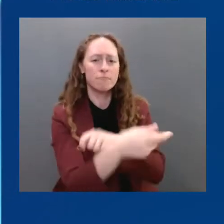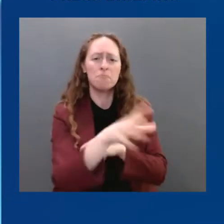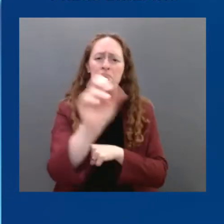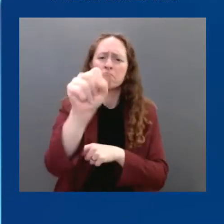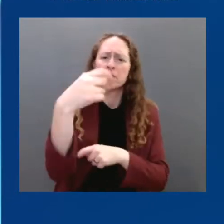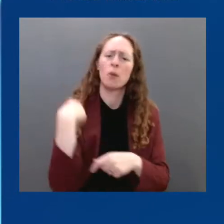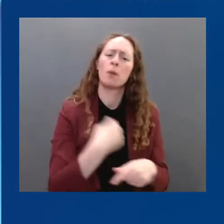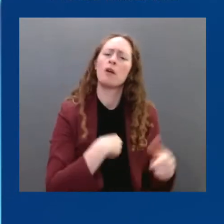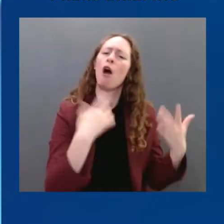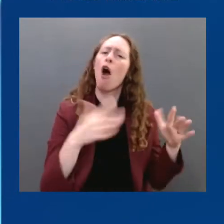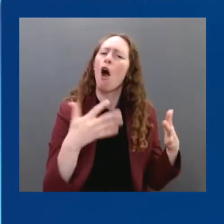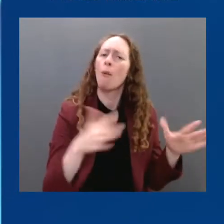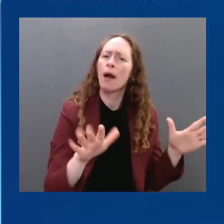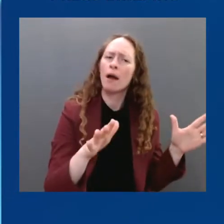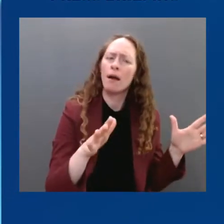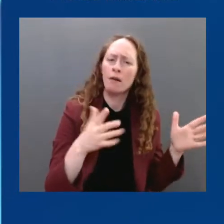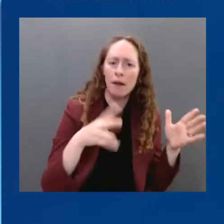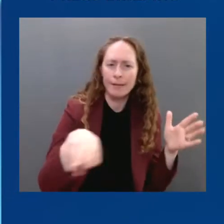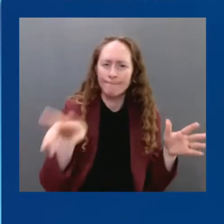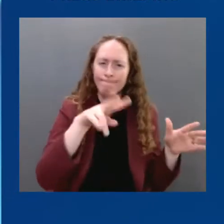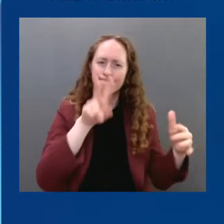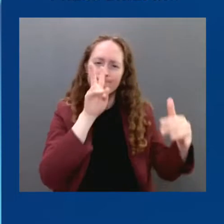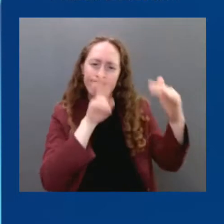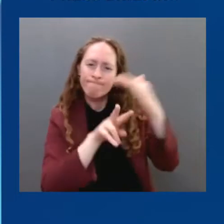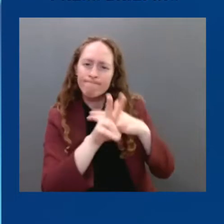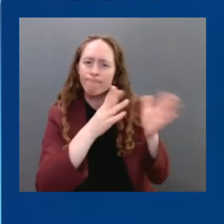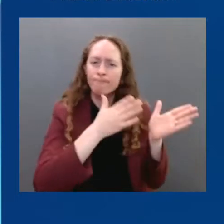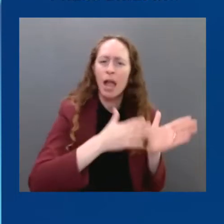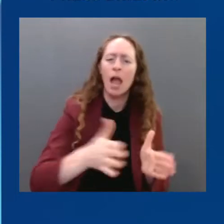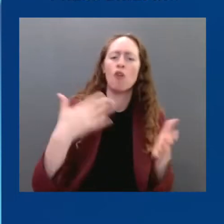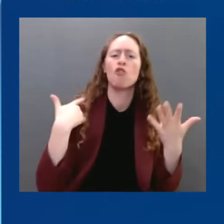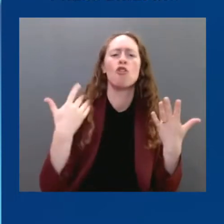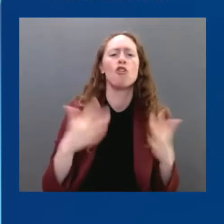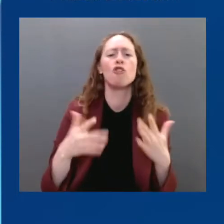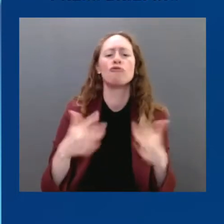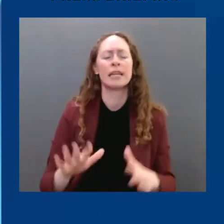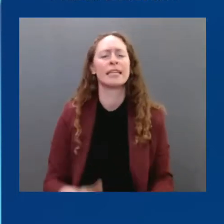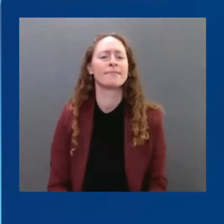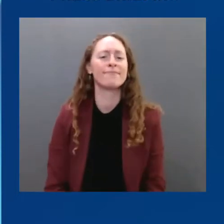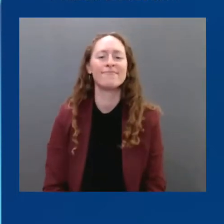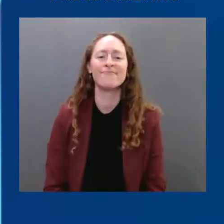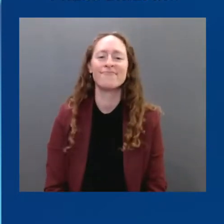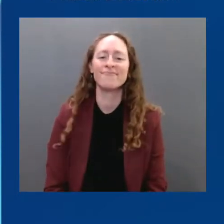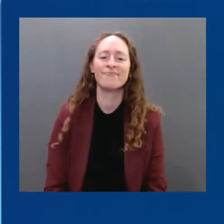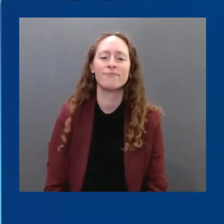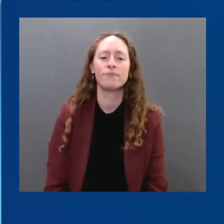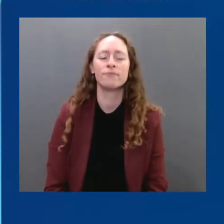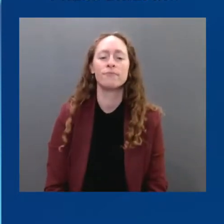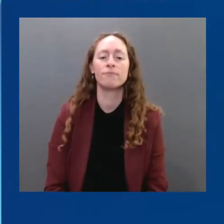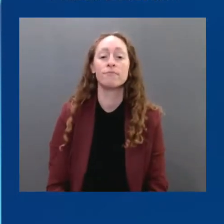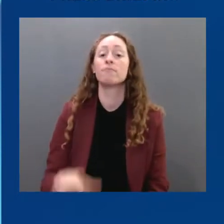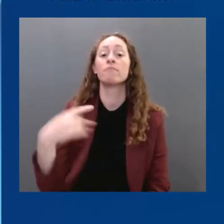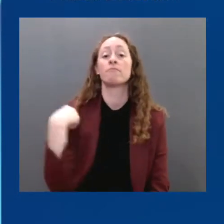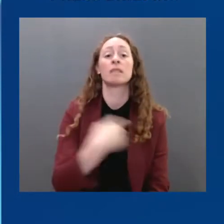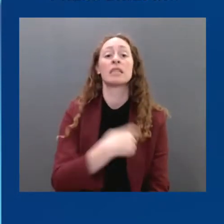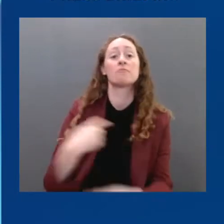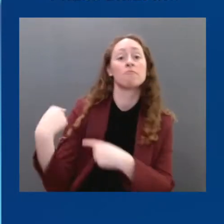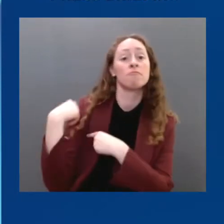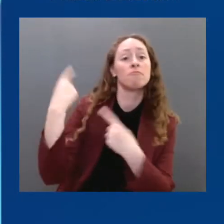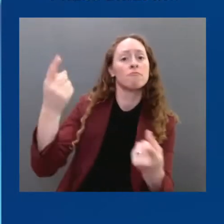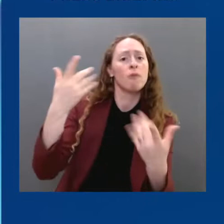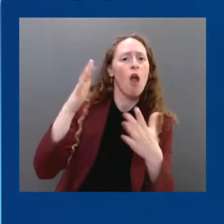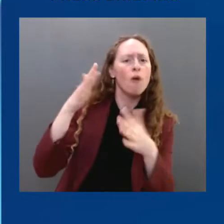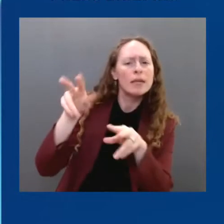this. BA5 is something we're closely monitoring, and most importantly, we know how to manage it. You know, if we think back